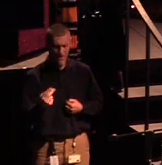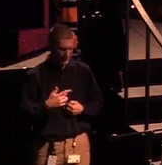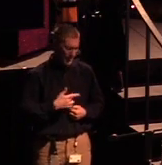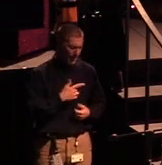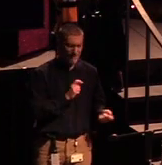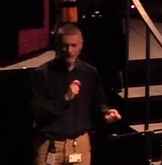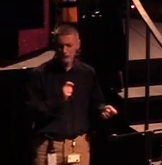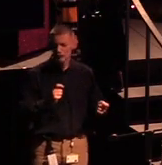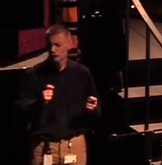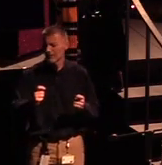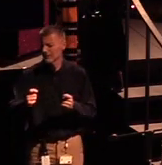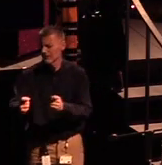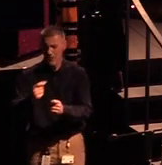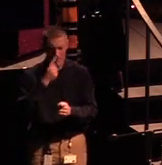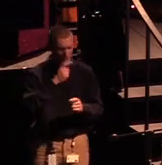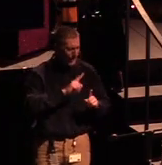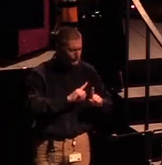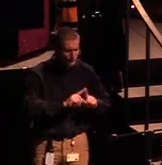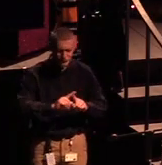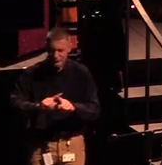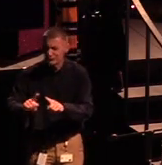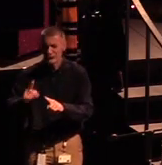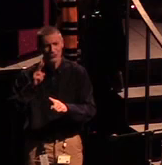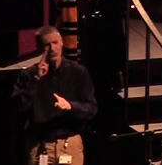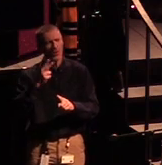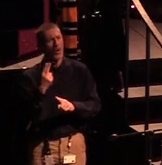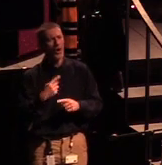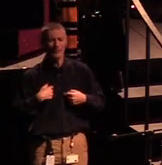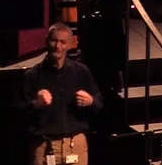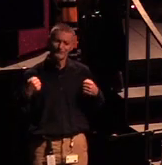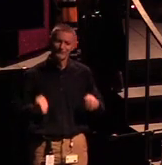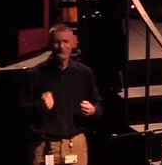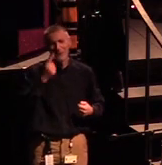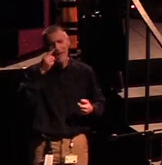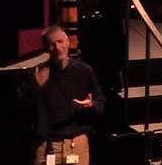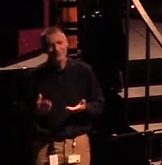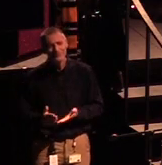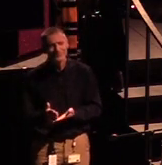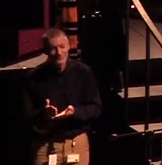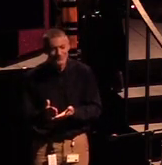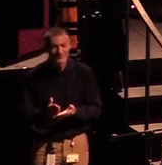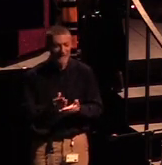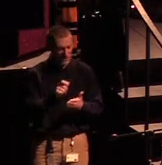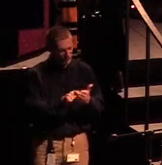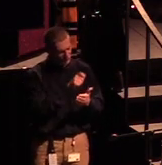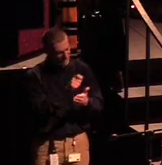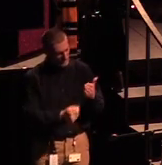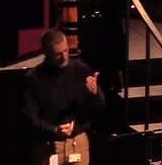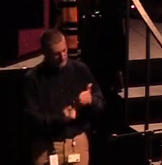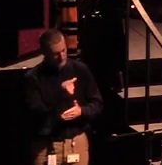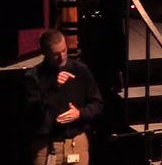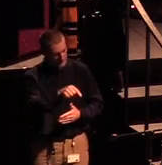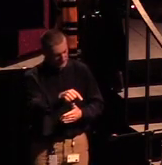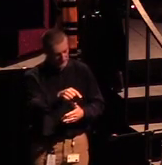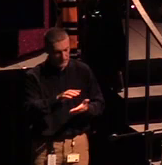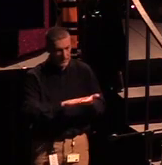in different ways and to show the determination of artists to do that obviously the outcome of the referendum but a slightly different